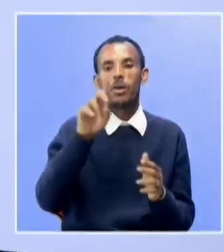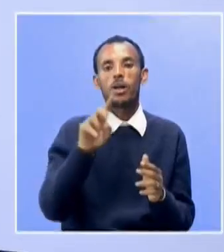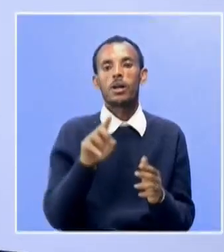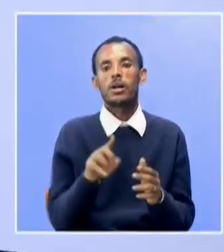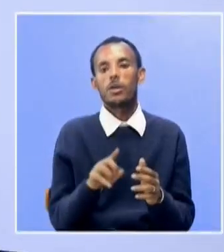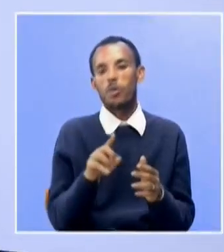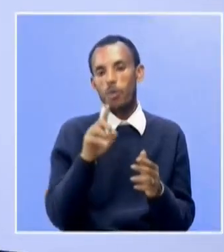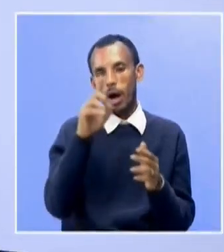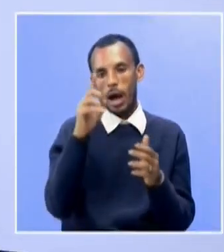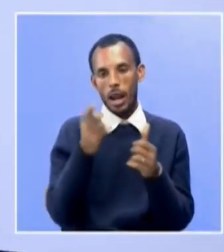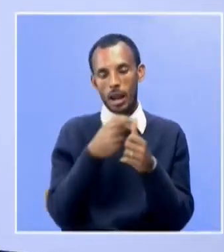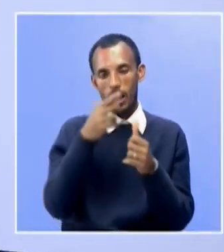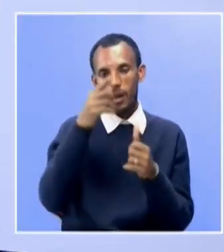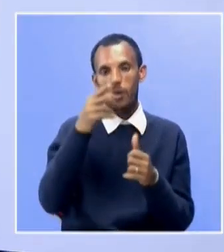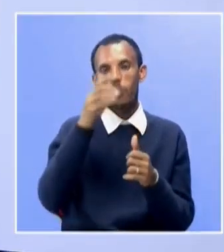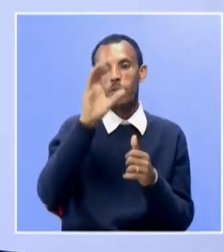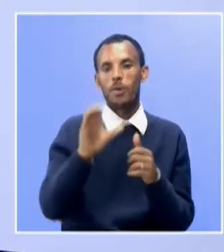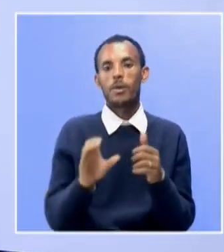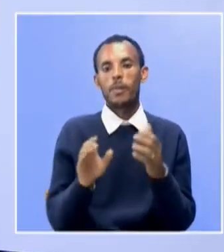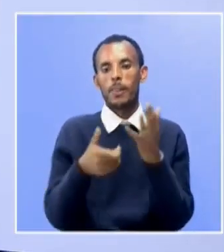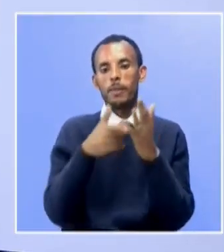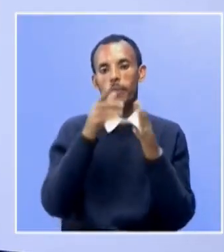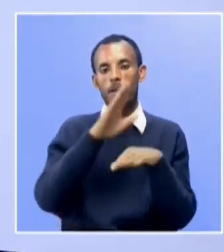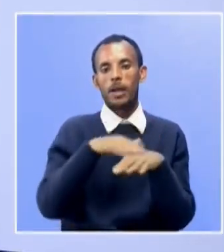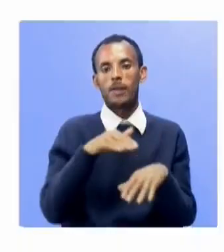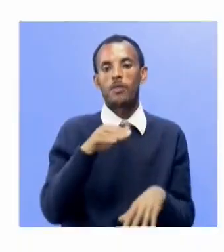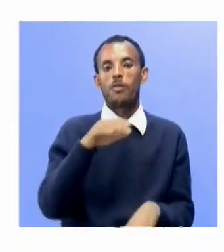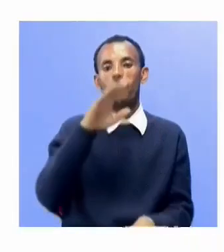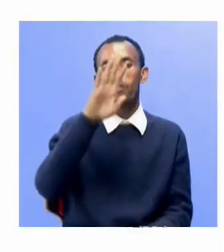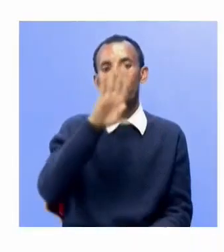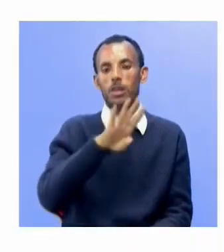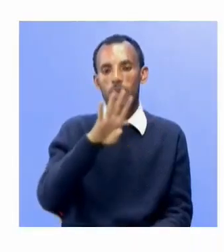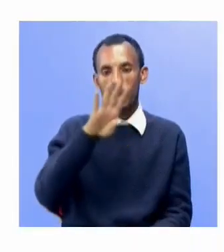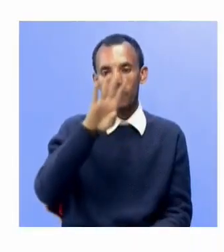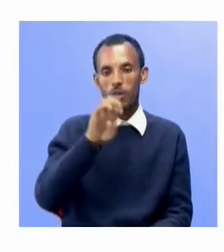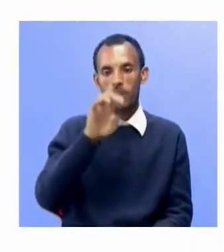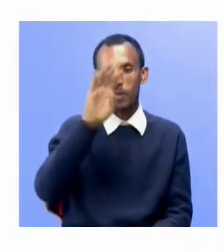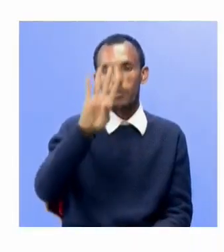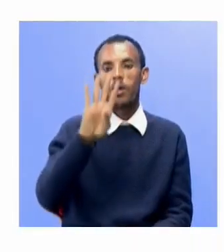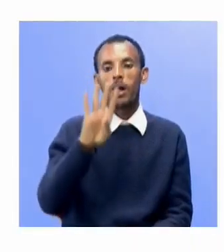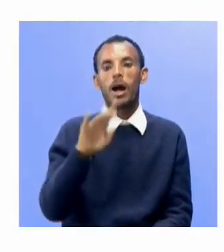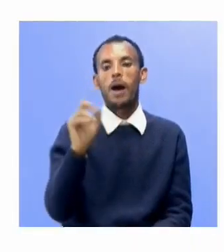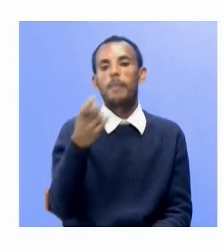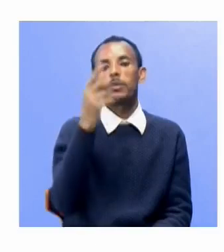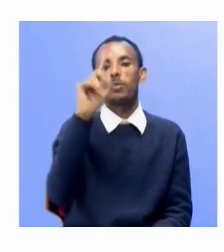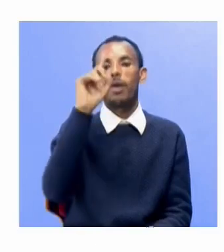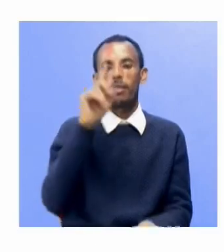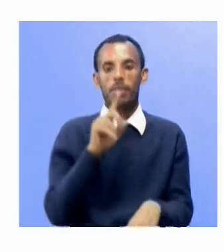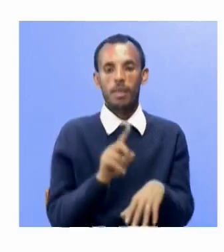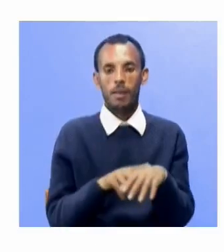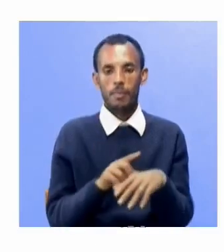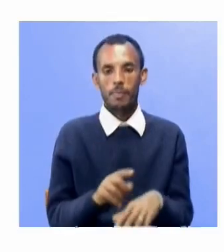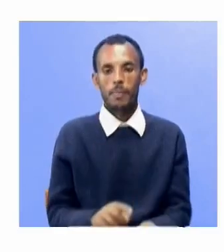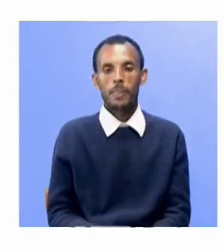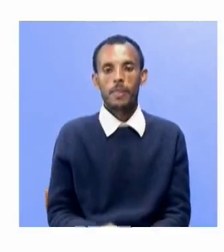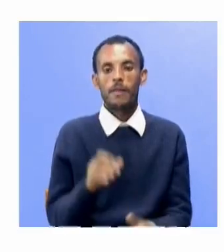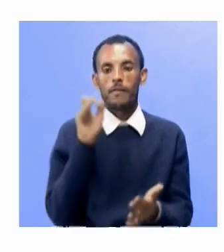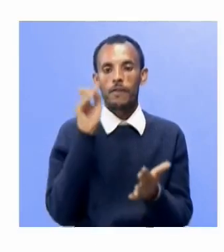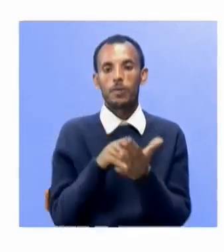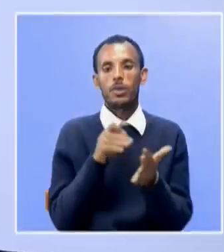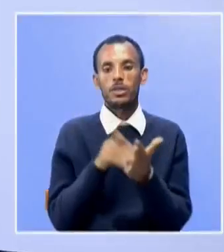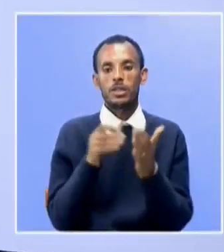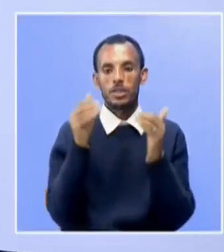144 in this column, and there is no 44. So 44 happens once, therefore its frequency is